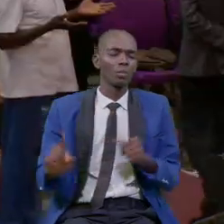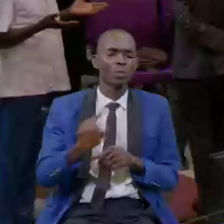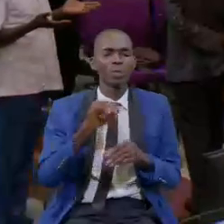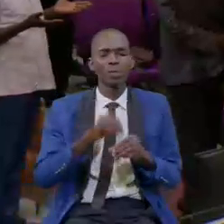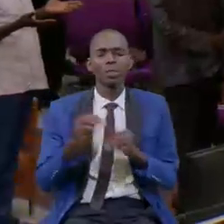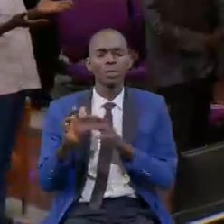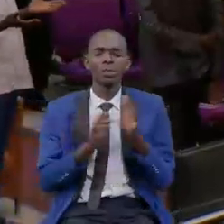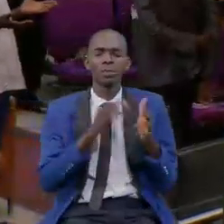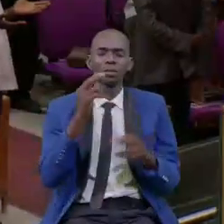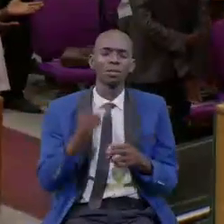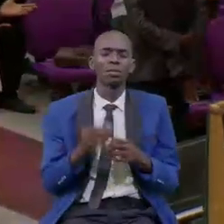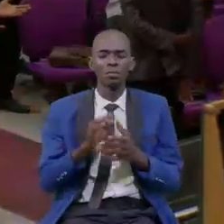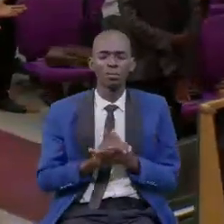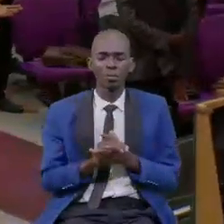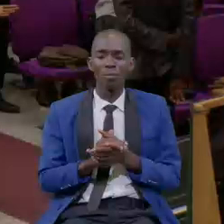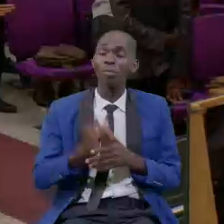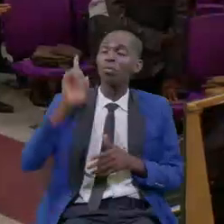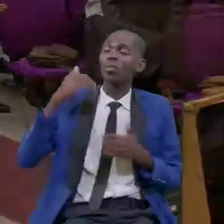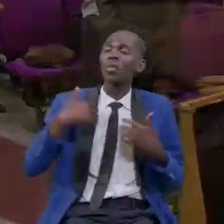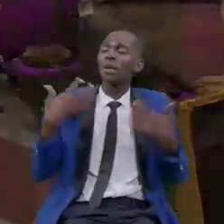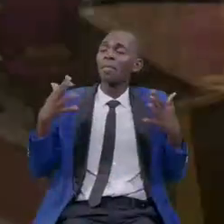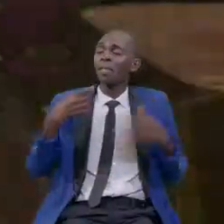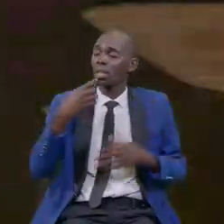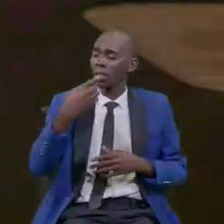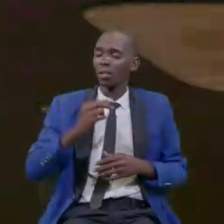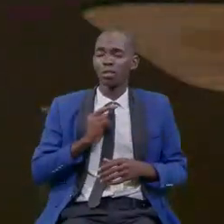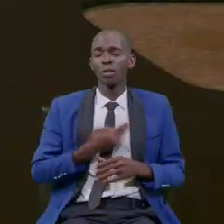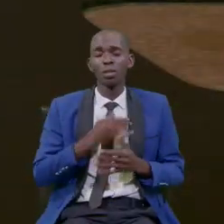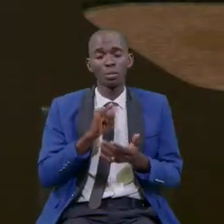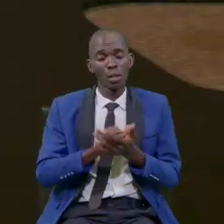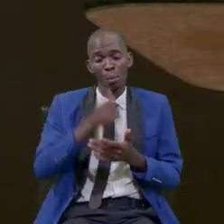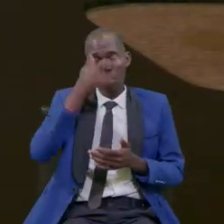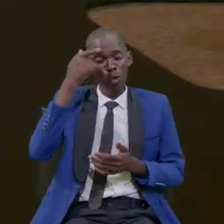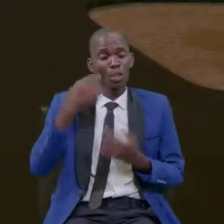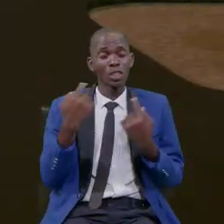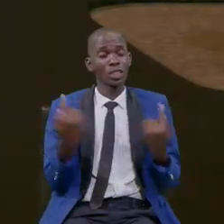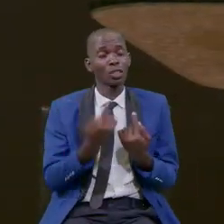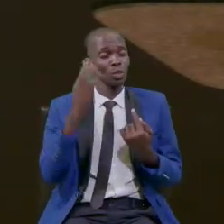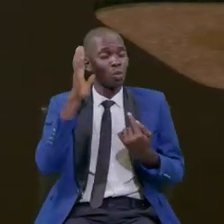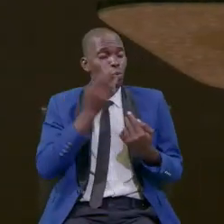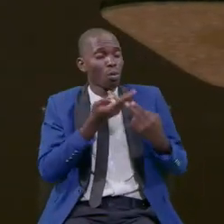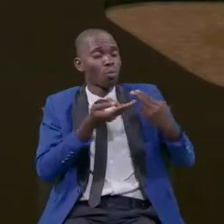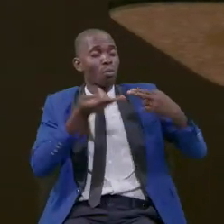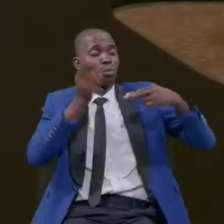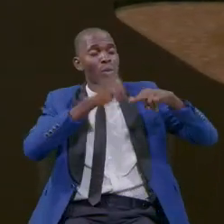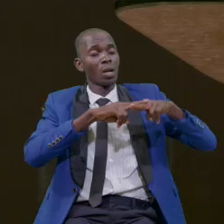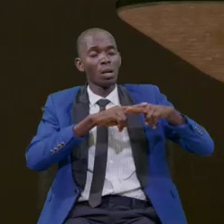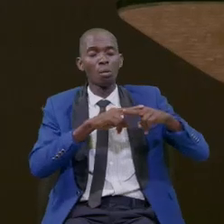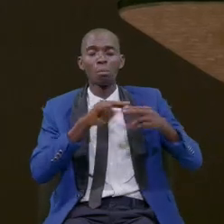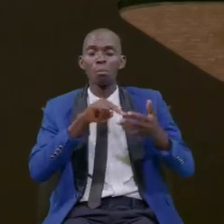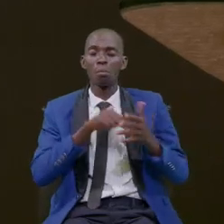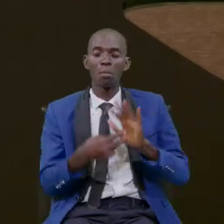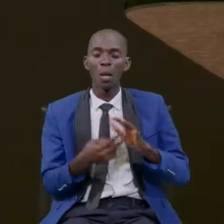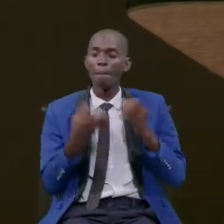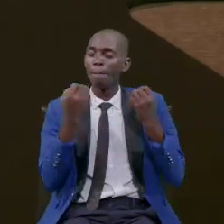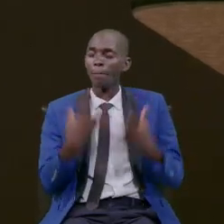name. You have told us already that because iniquity shall abound, the love of many, but